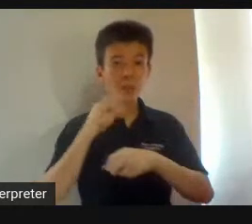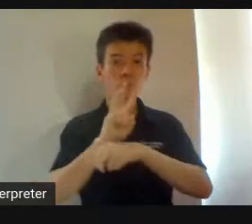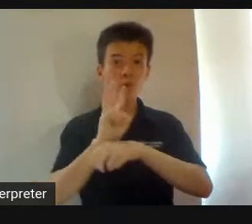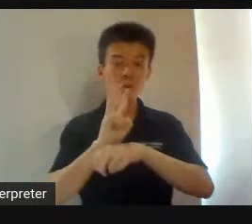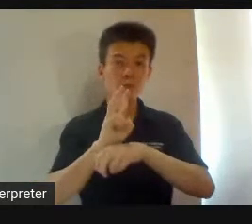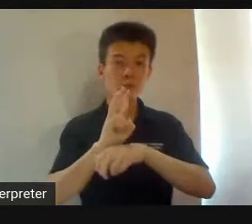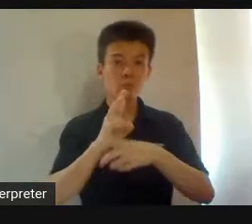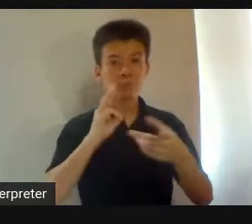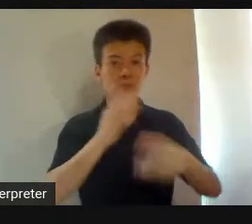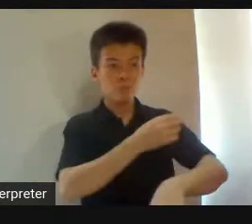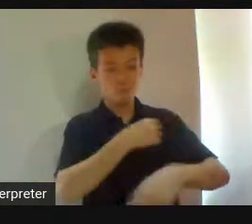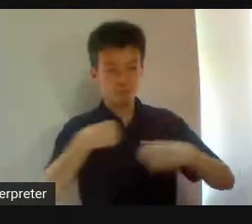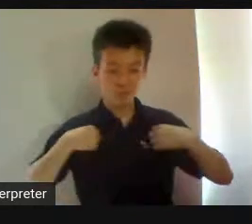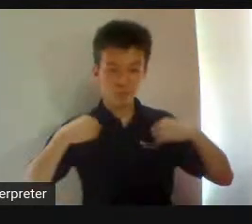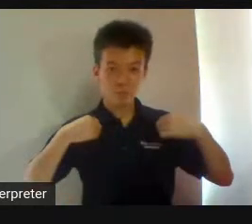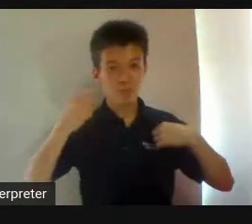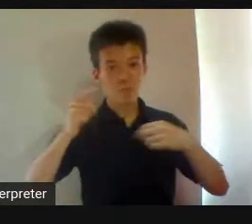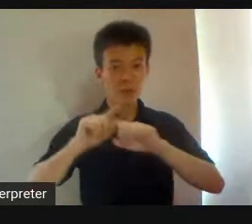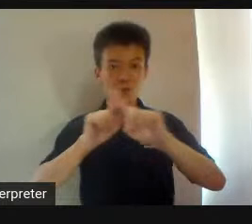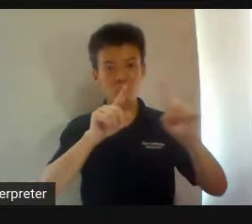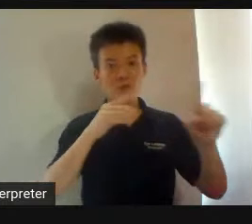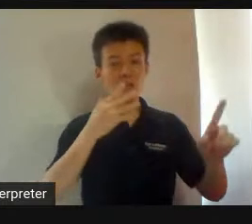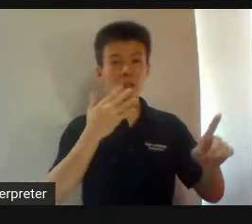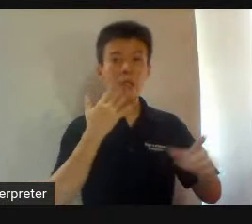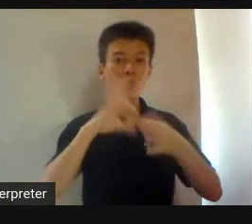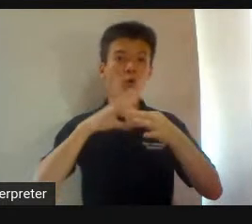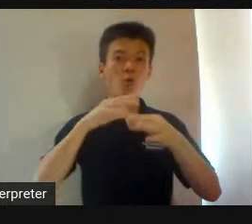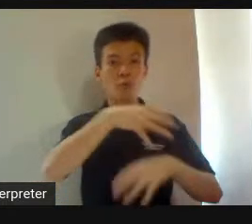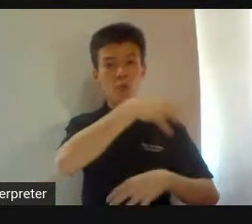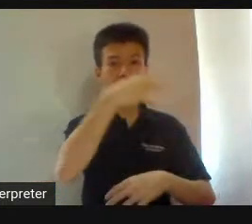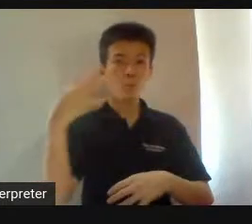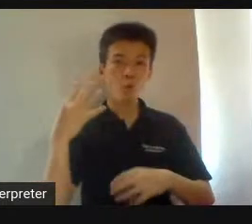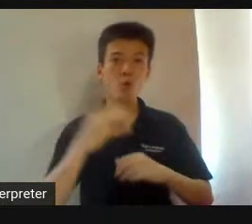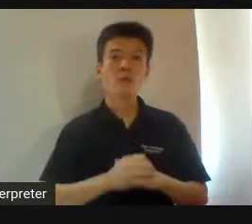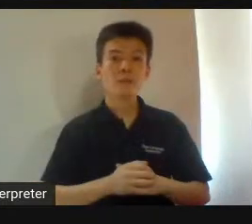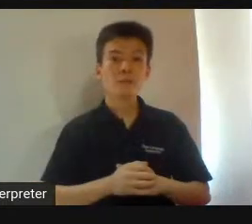a shirt that has all the colors of the rainbow.